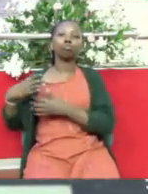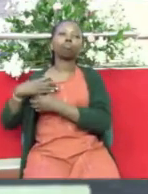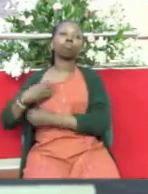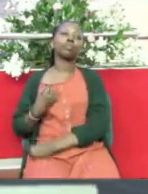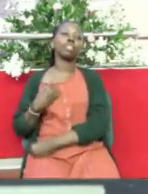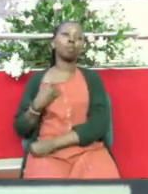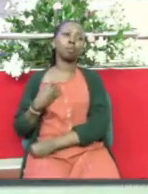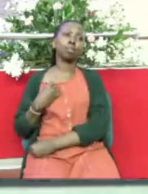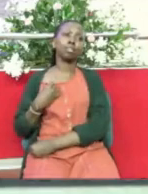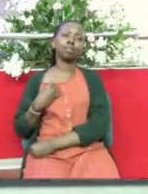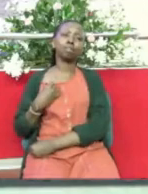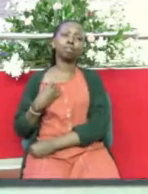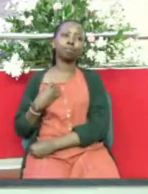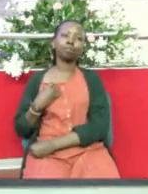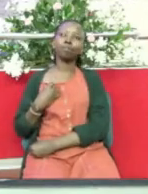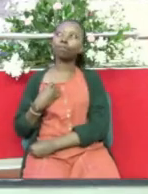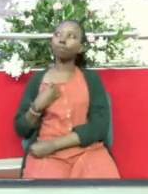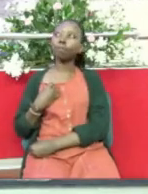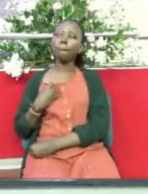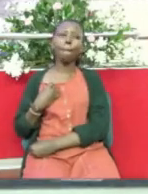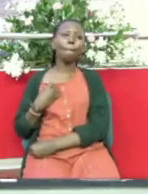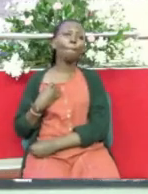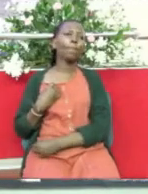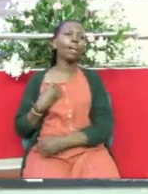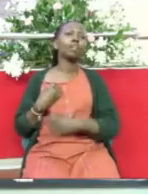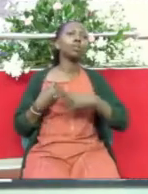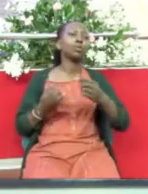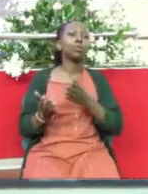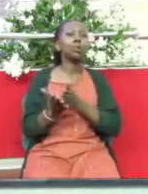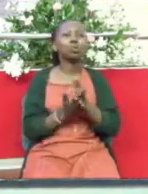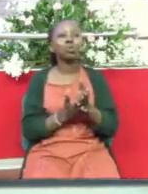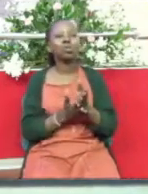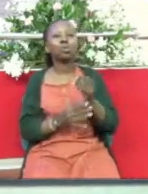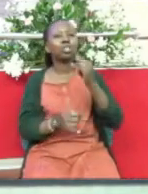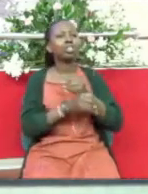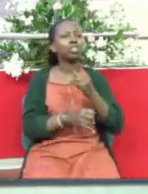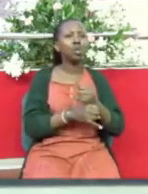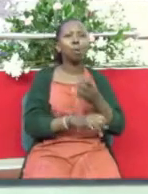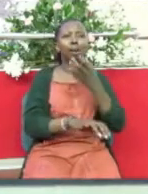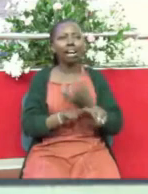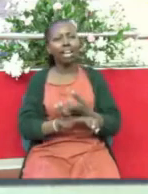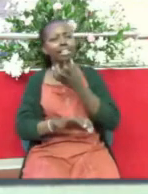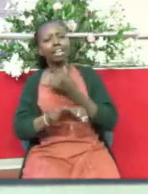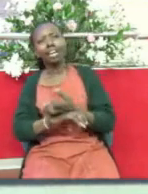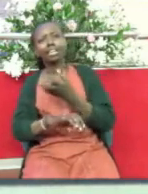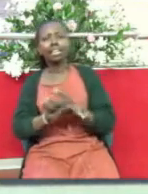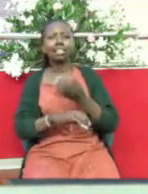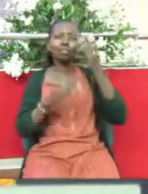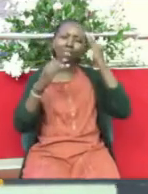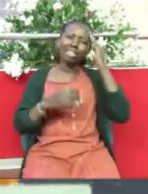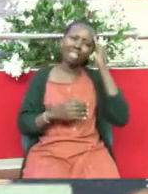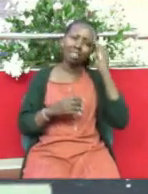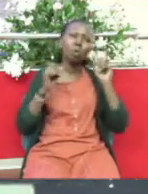kwamba siwezi endelea tena, lazima niache. You go through a hard place in your office and you're thinking it is okay if I wrote a resignation letter